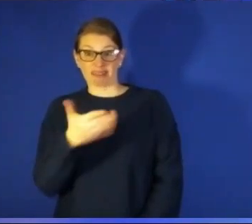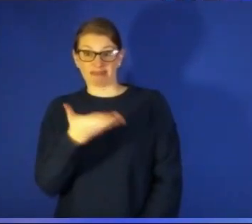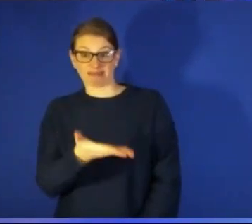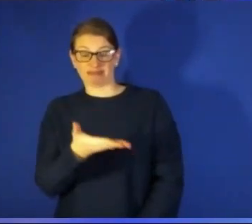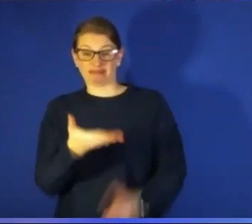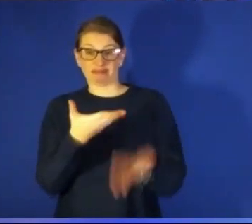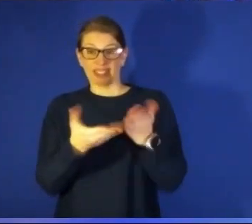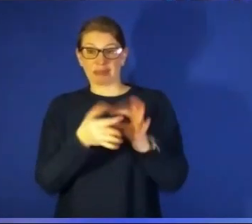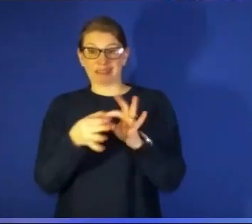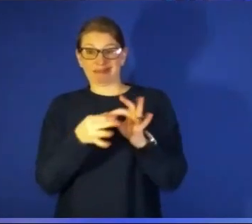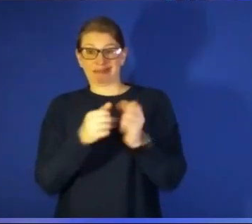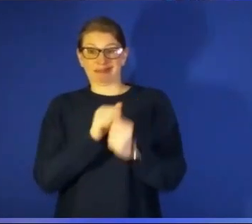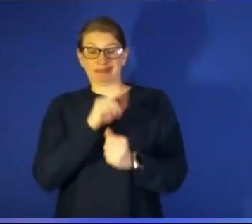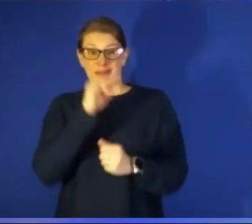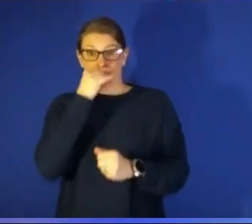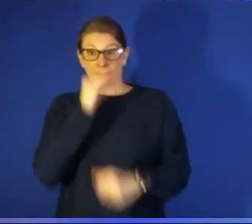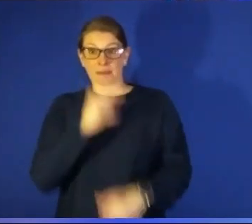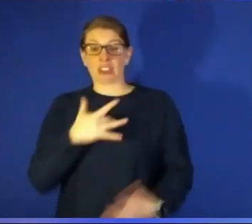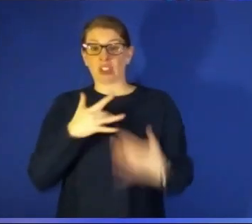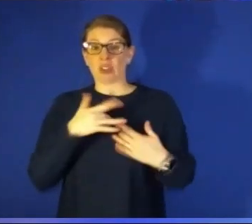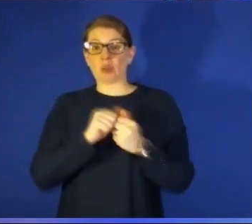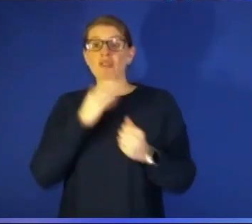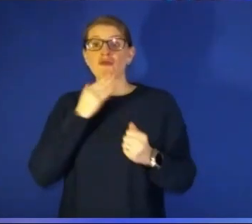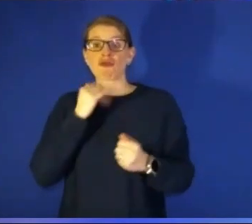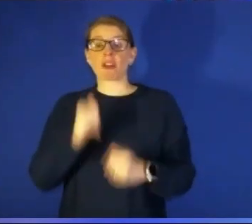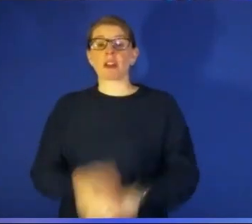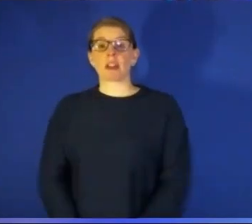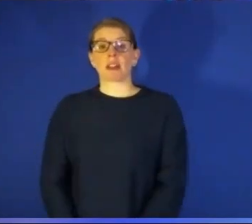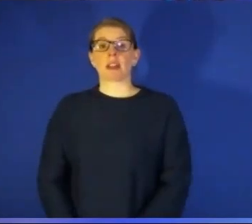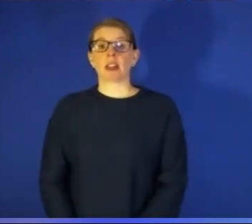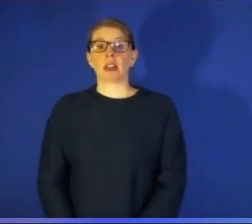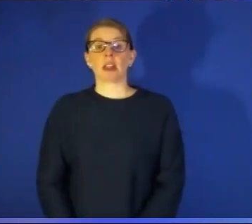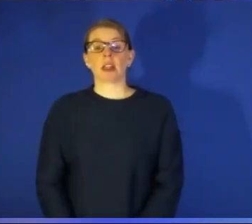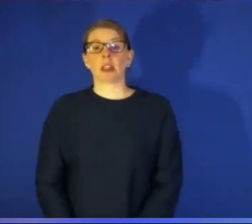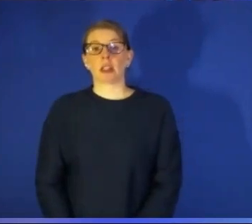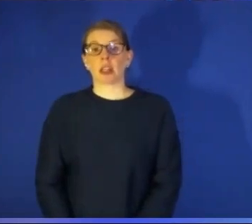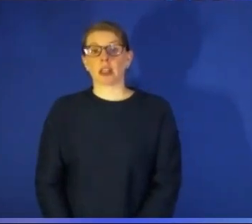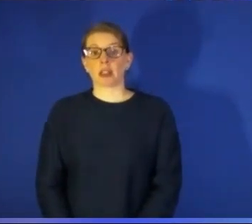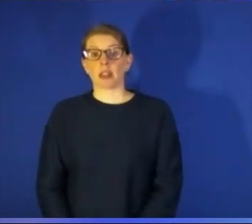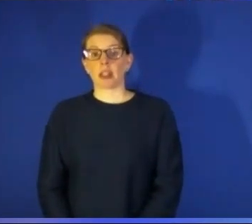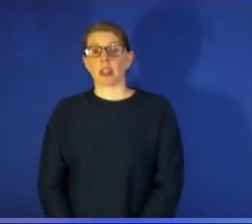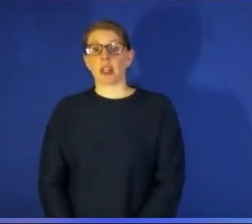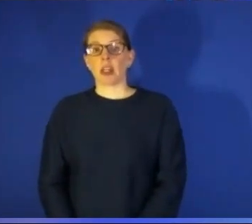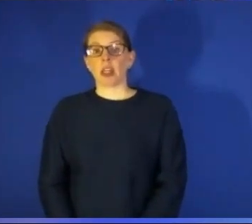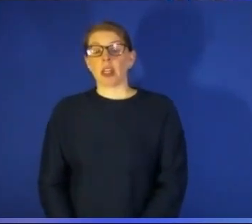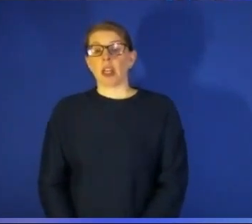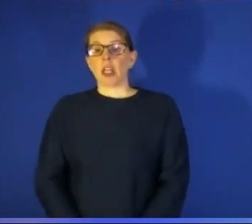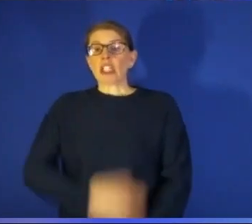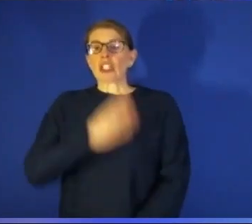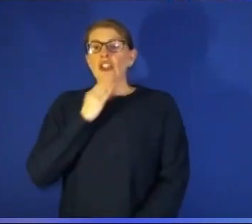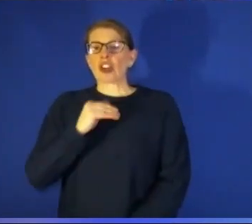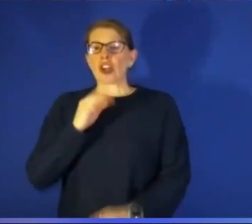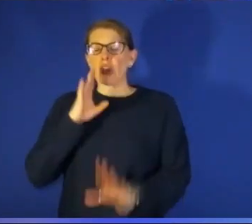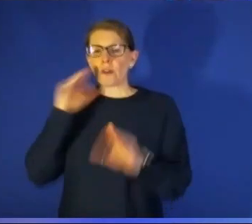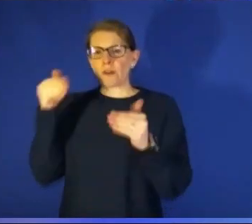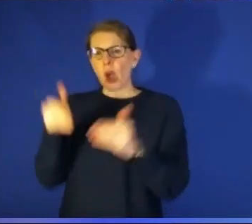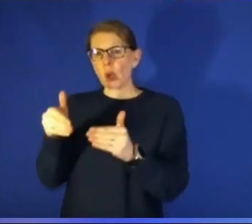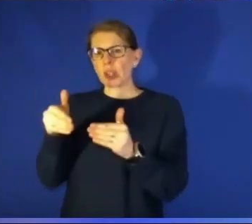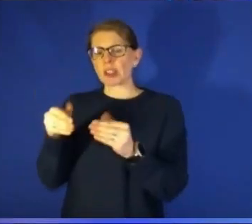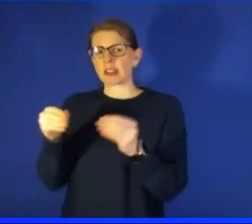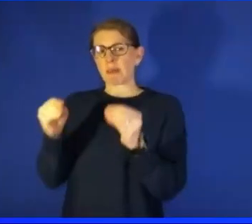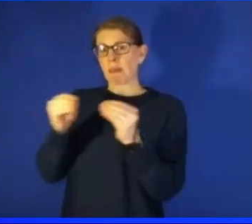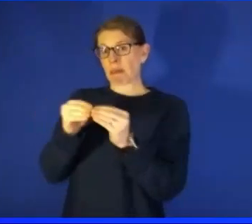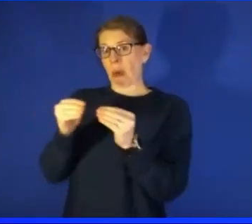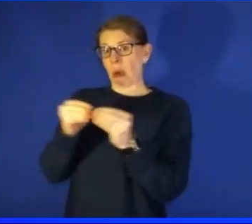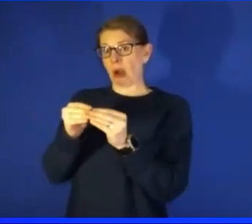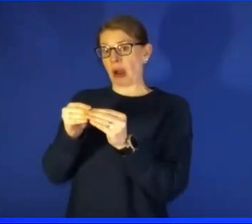to that question I was concerned about with the sugar. So is sugar something we worry about after you've been diagnosed, not as much before you've been diagnosed?